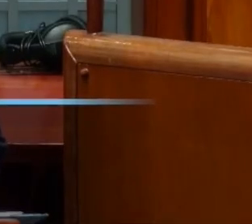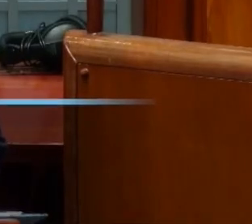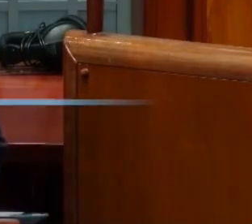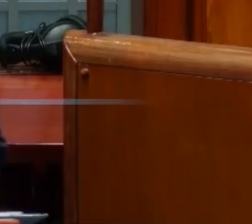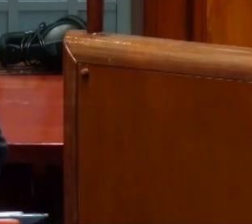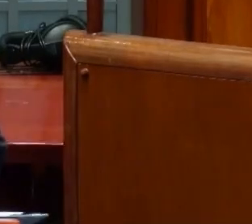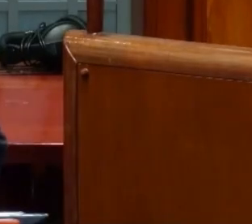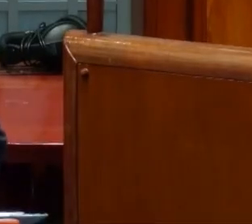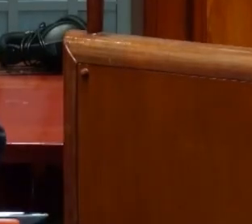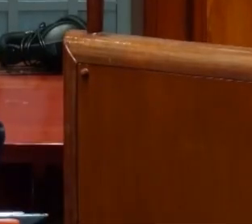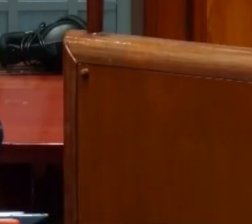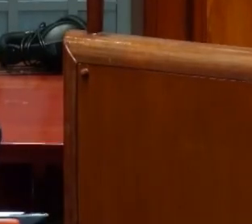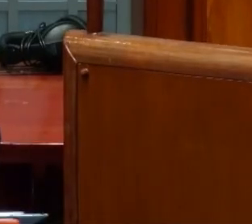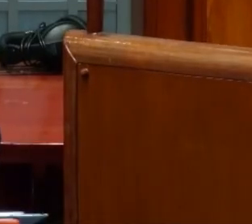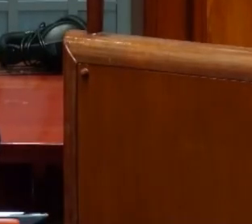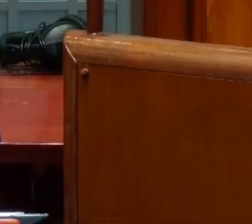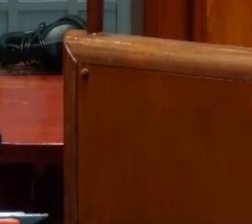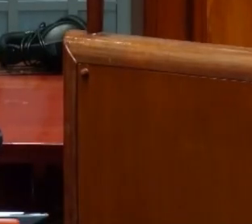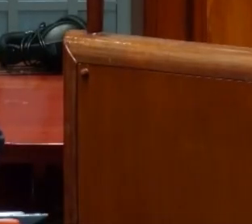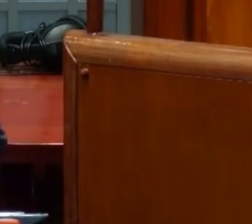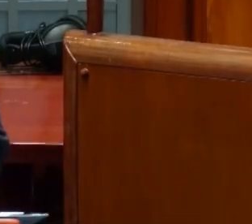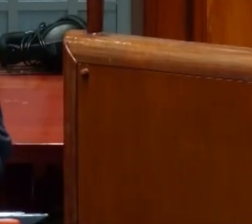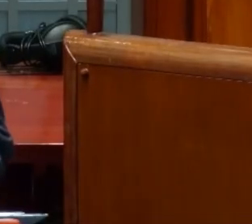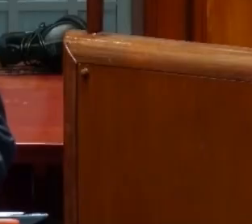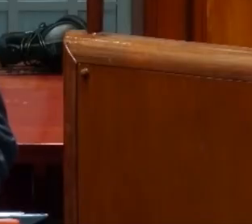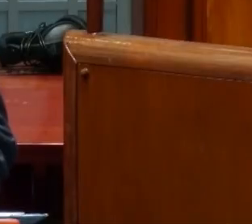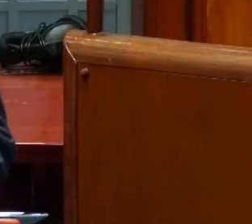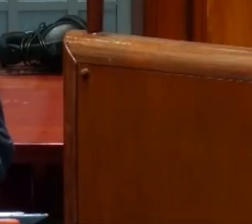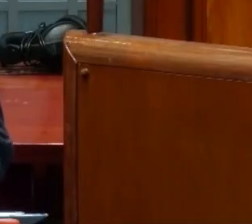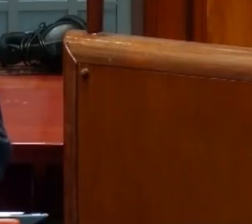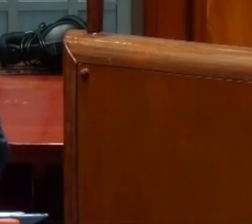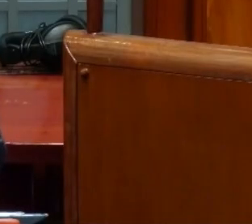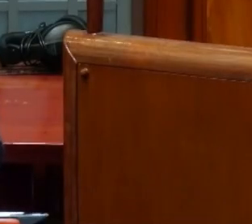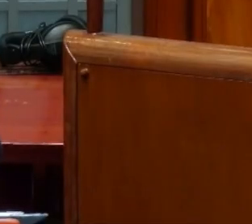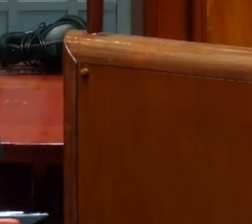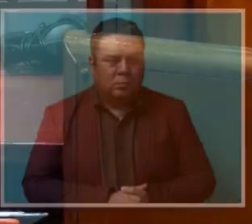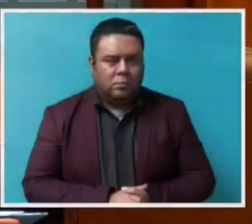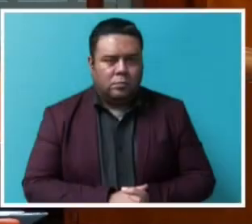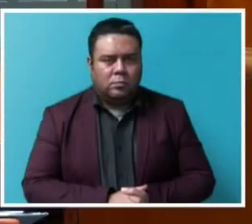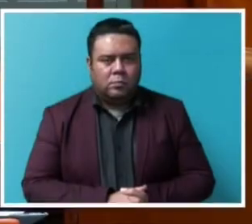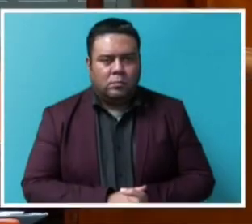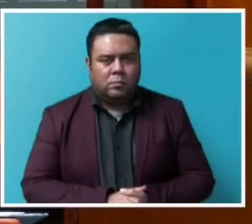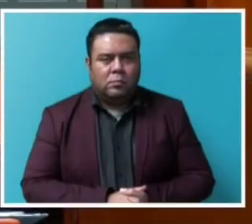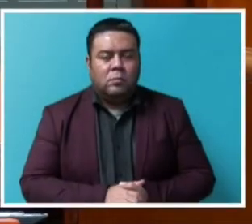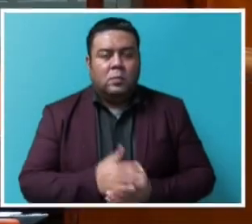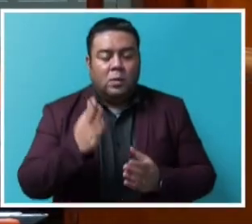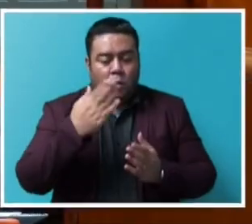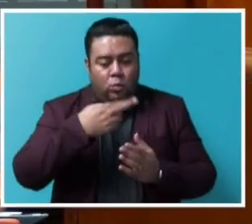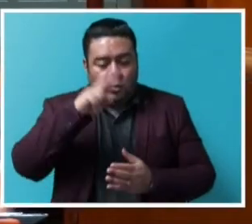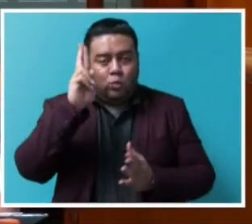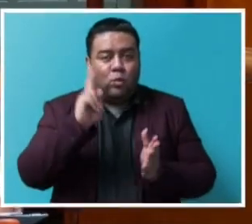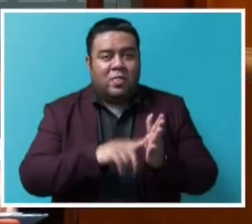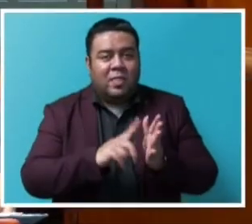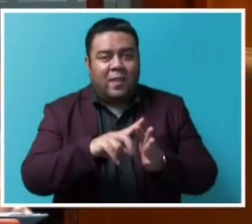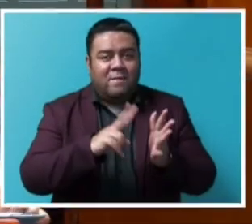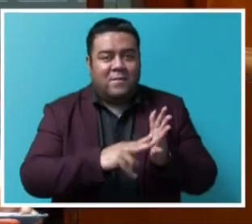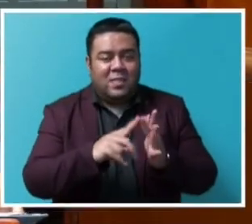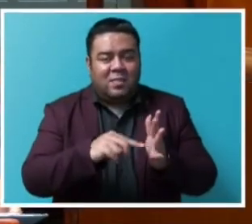Turambale na Tuneau, Pilau, Saudi Vanua, Palau, Ratu Tevita Ulula